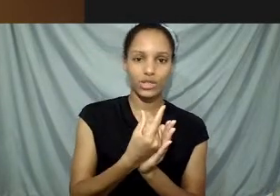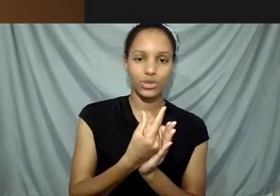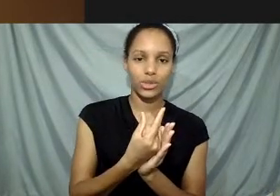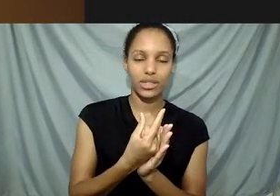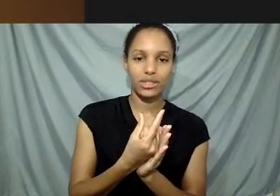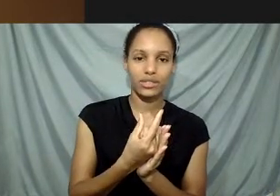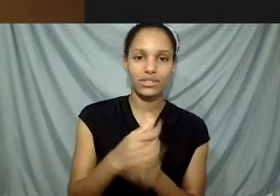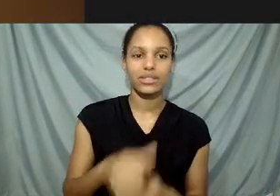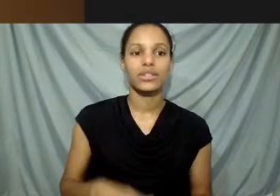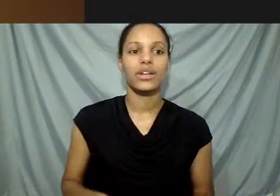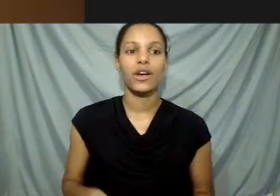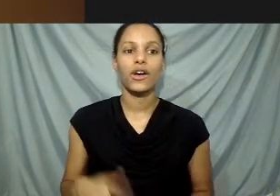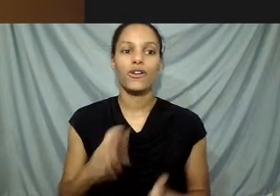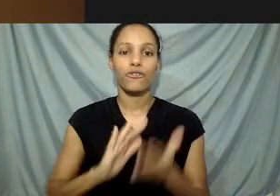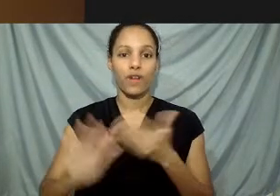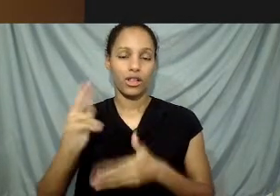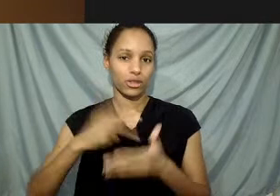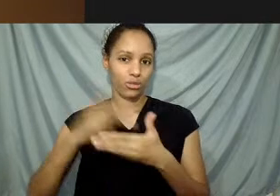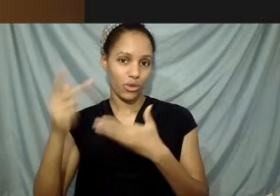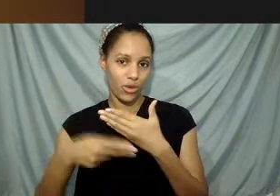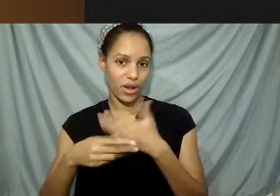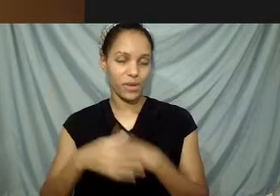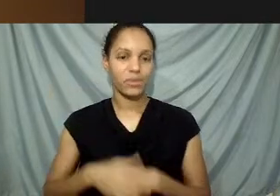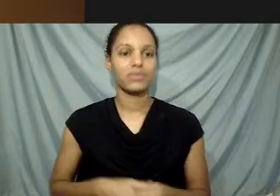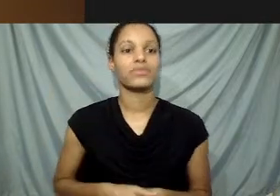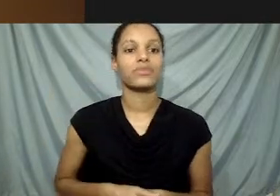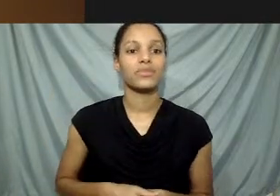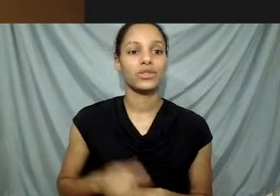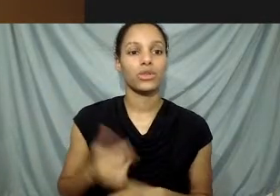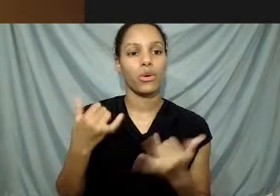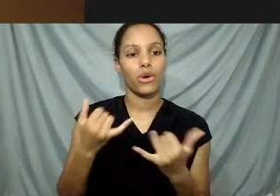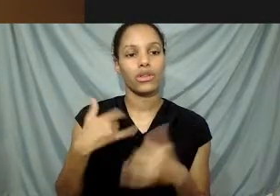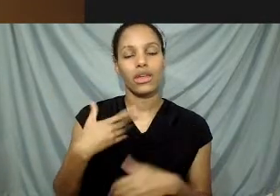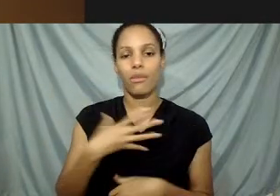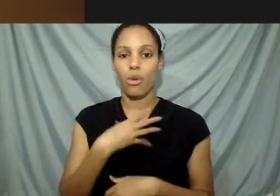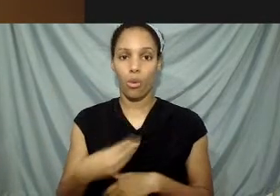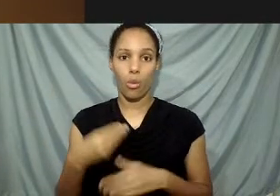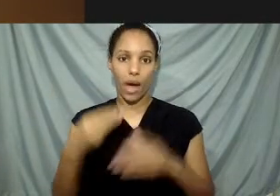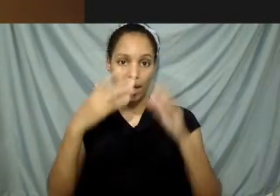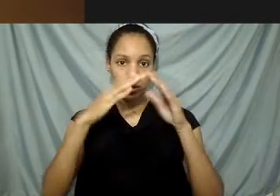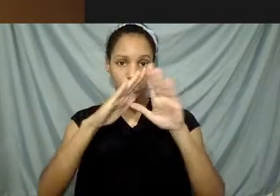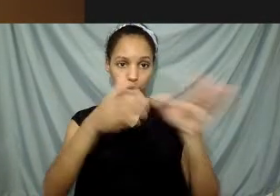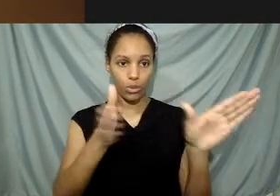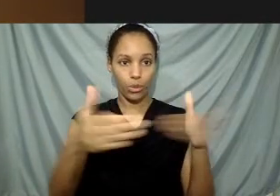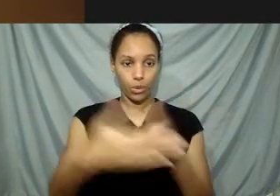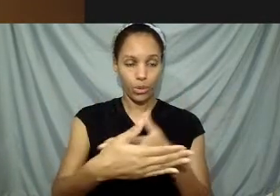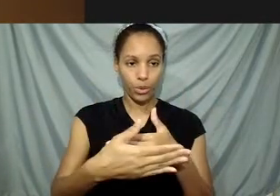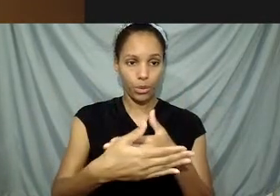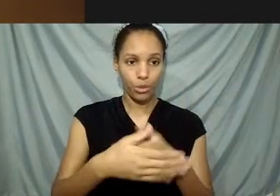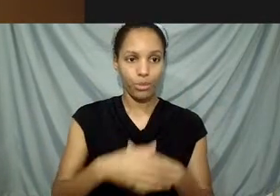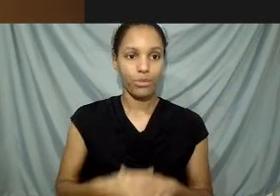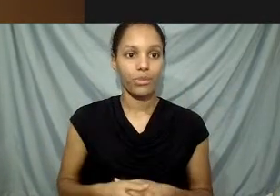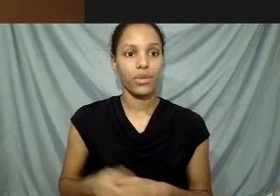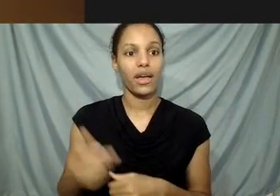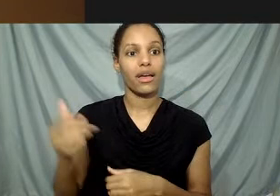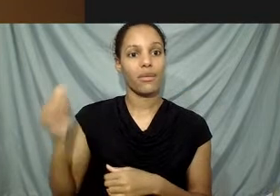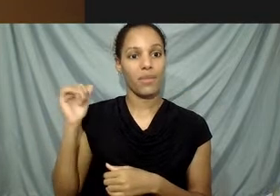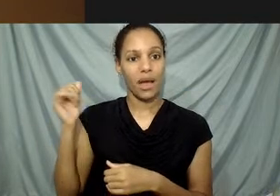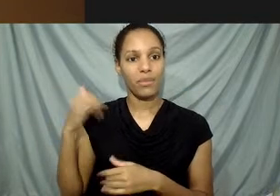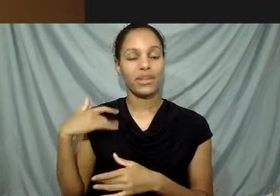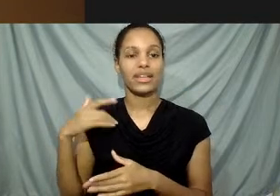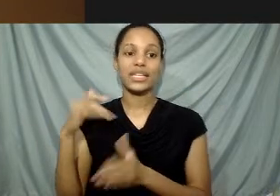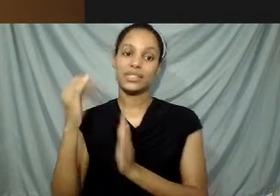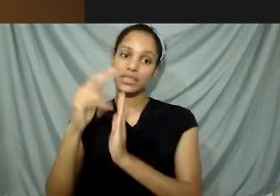program. I'm currently in a white room wearing a navy blue paisley shirt. Behind me is a Matisse painting